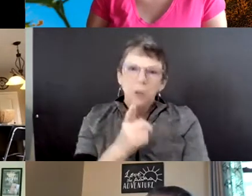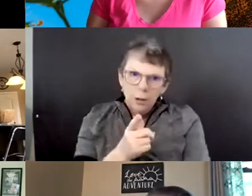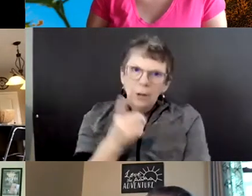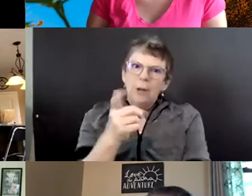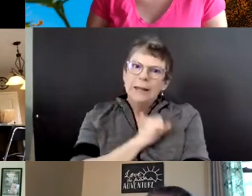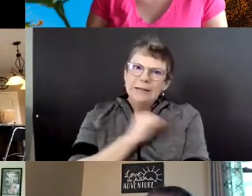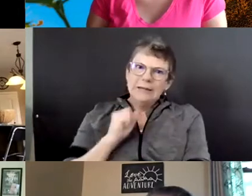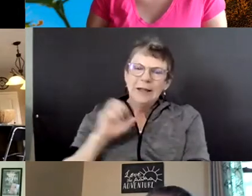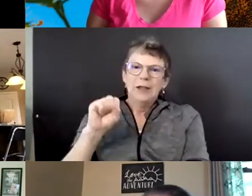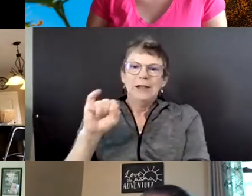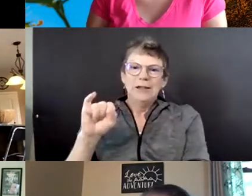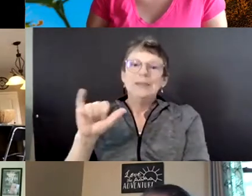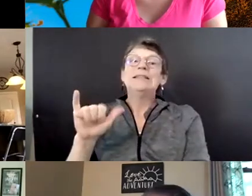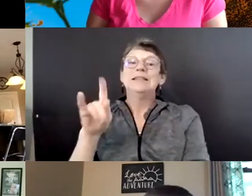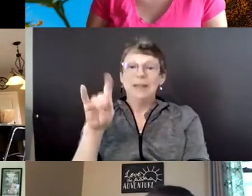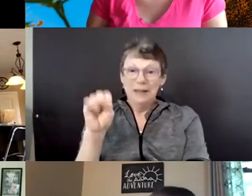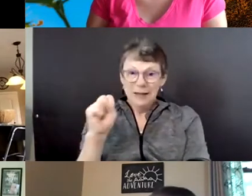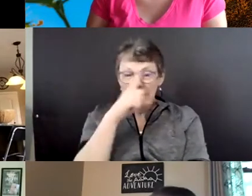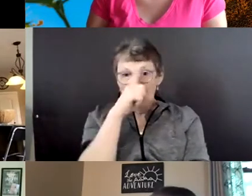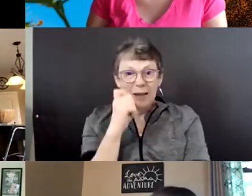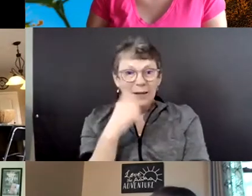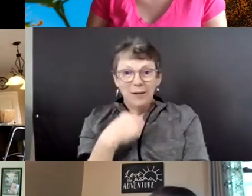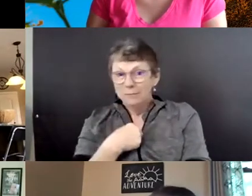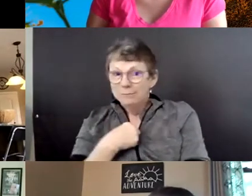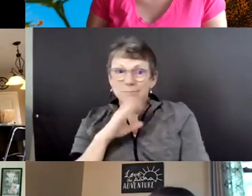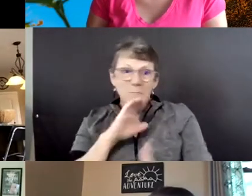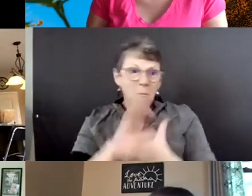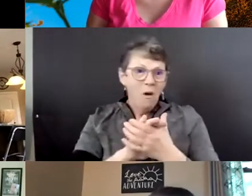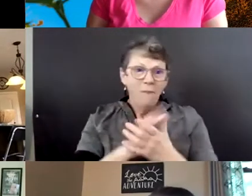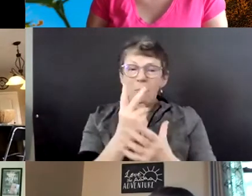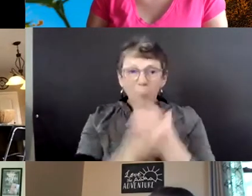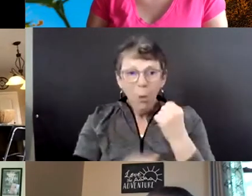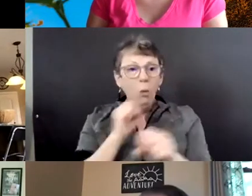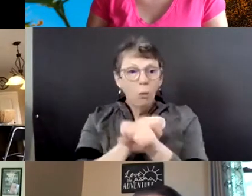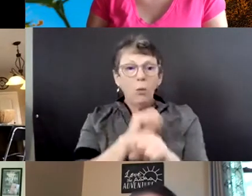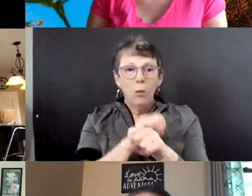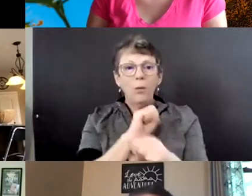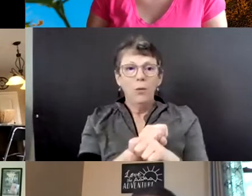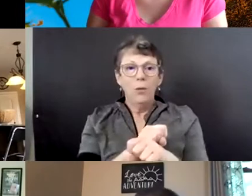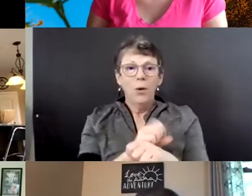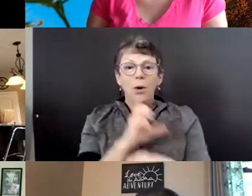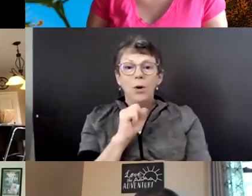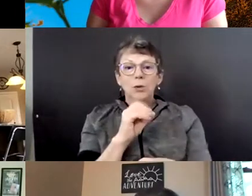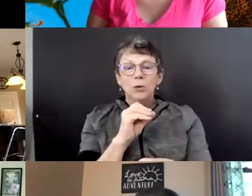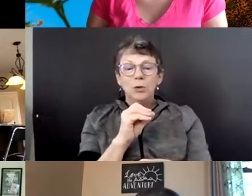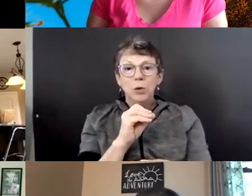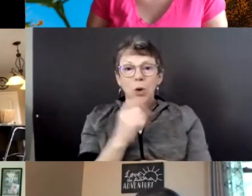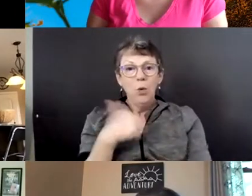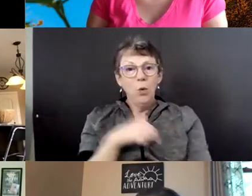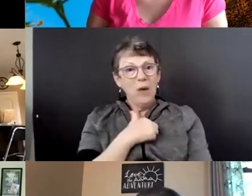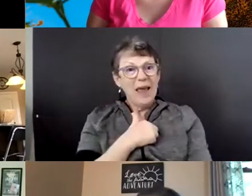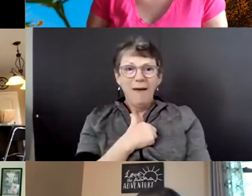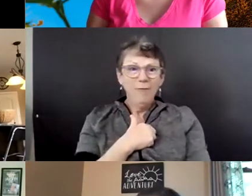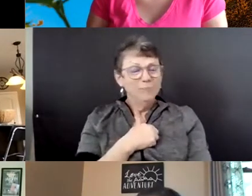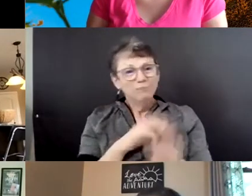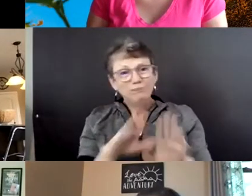because my wife and I are both working parents. So this is something that we're really living as the parents of a 2.5-year-old. And I think